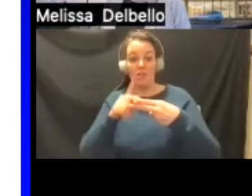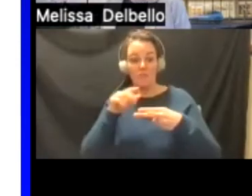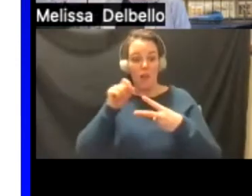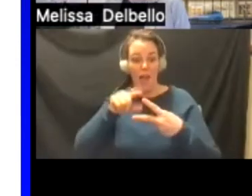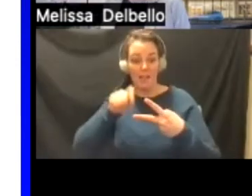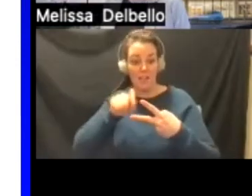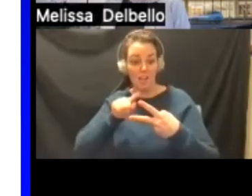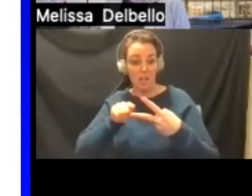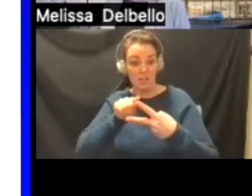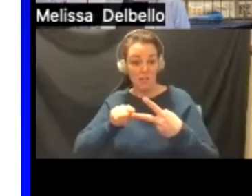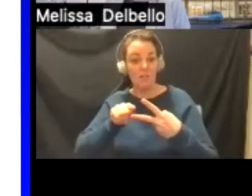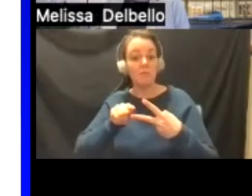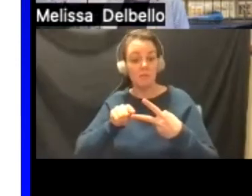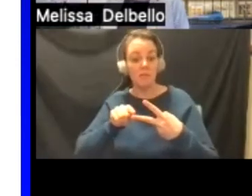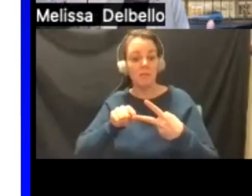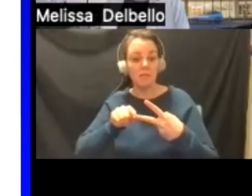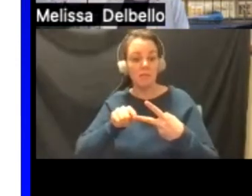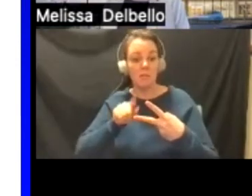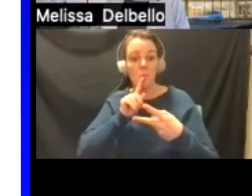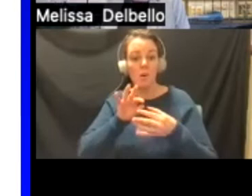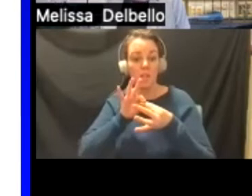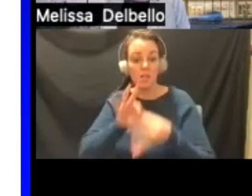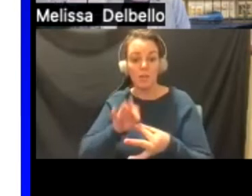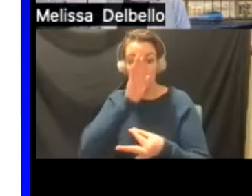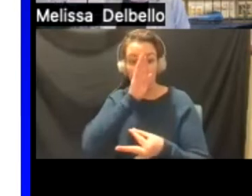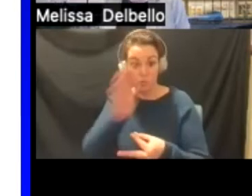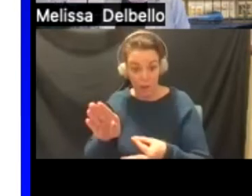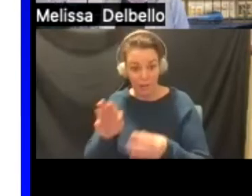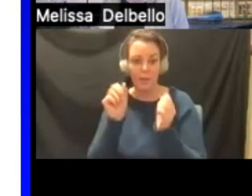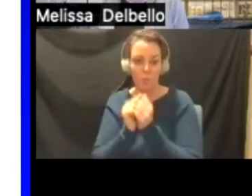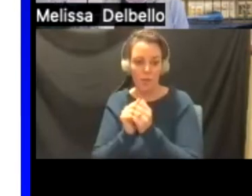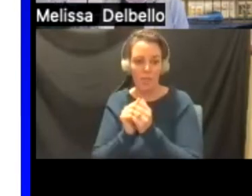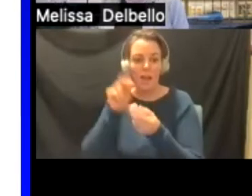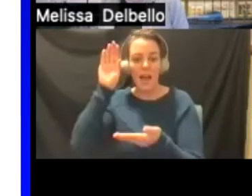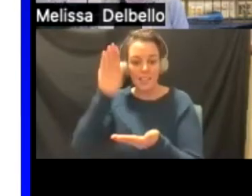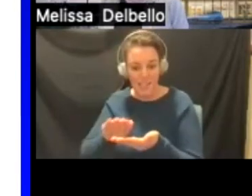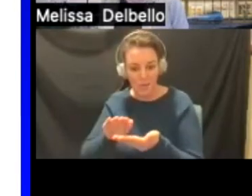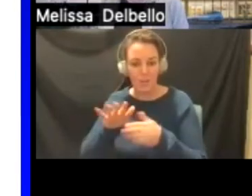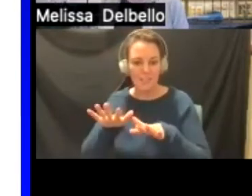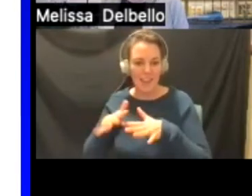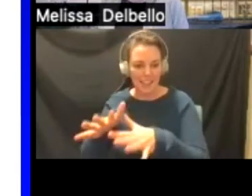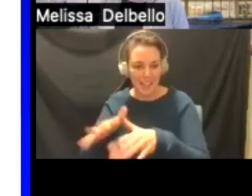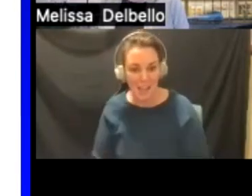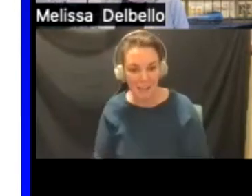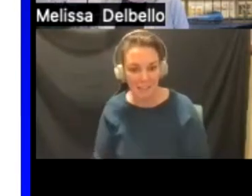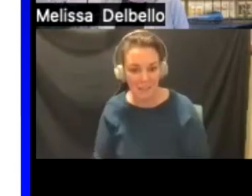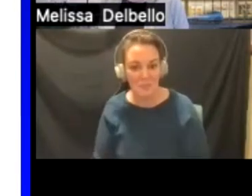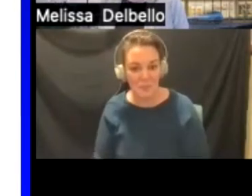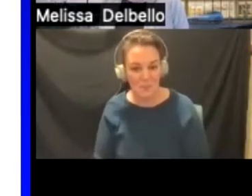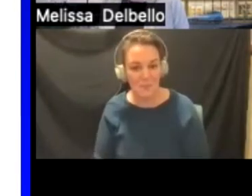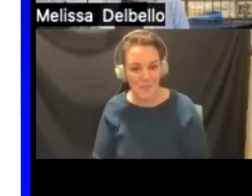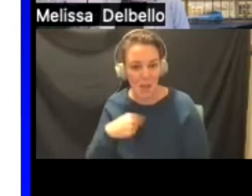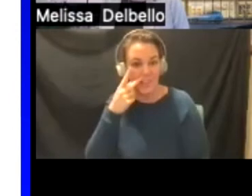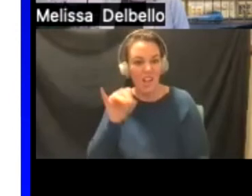activation was associated directly, significantly, with the decrease in anxiety that we saw in this